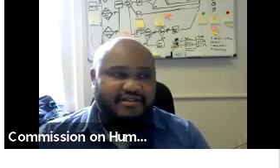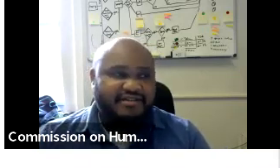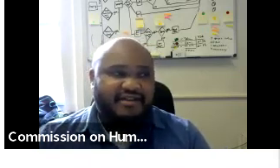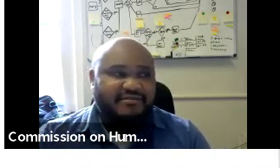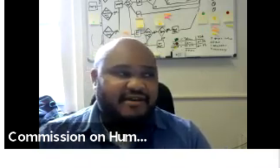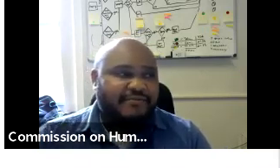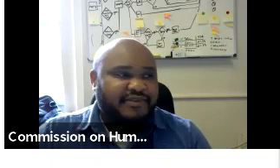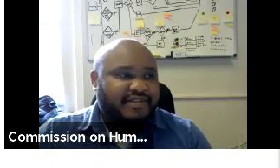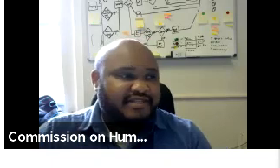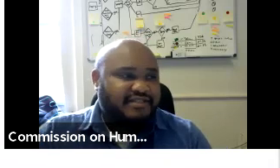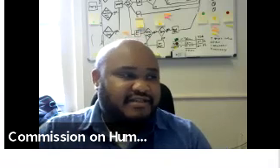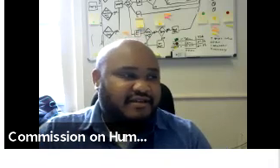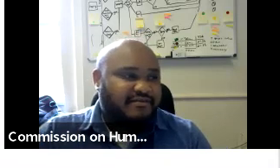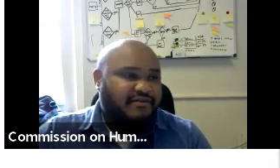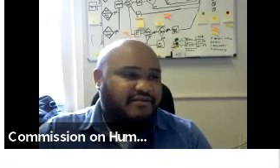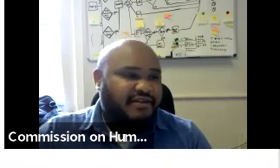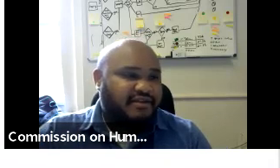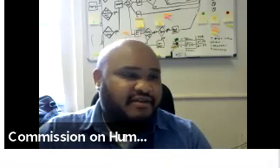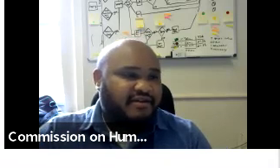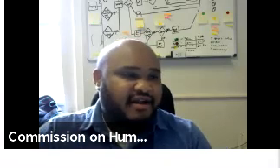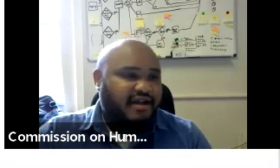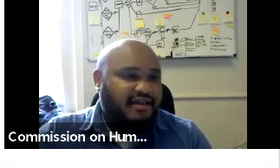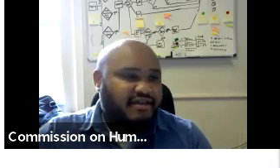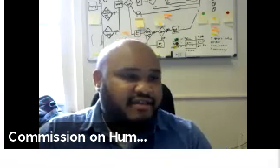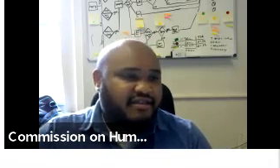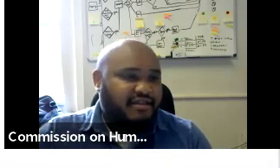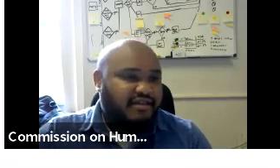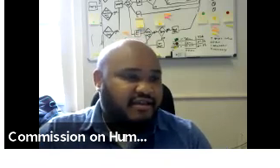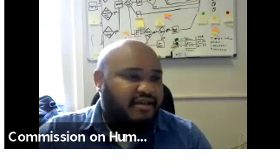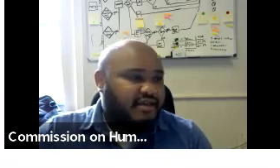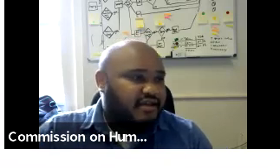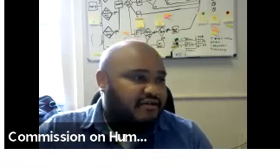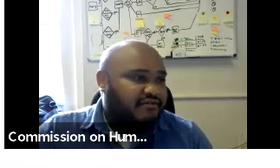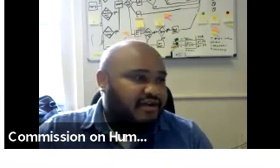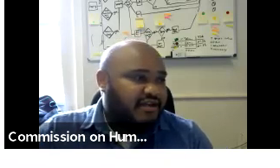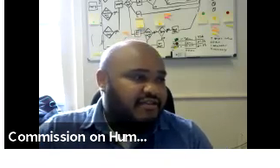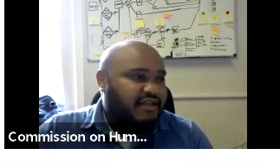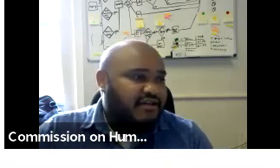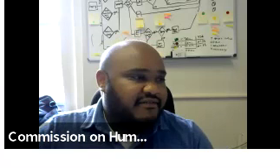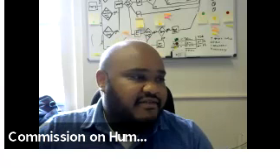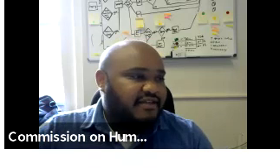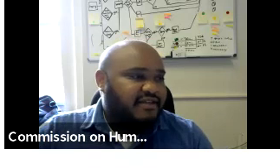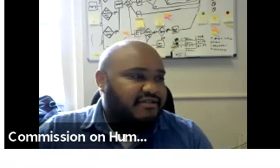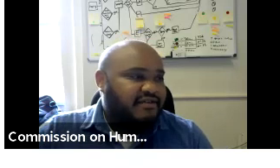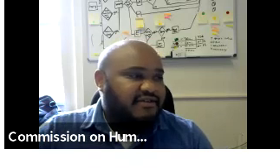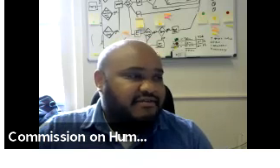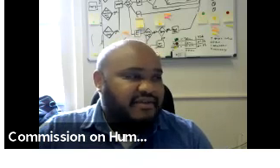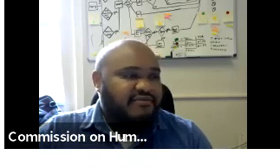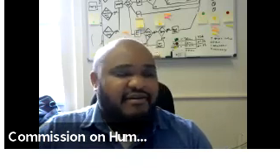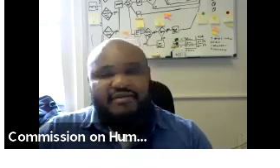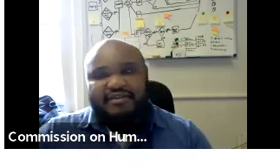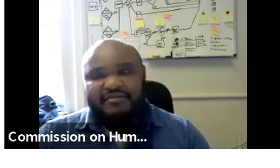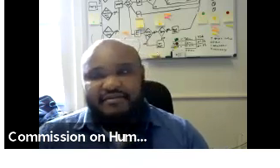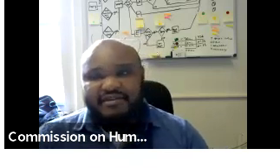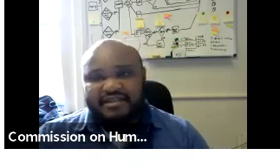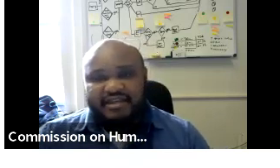gender systems, this system over here on the right on the left is going to be